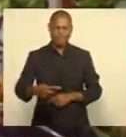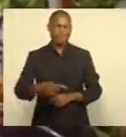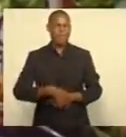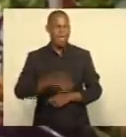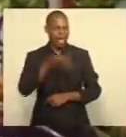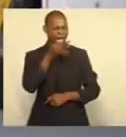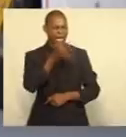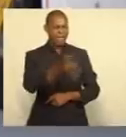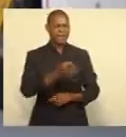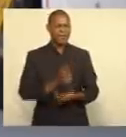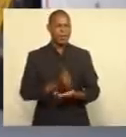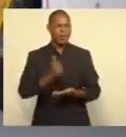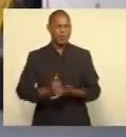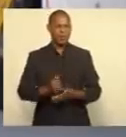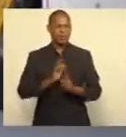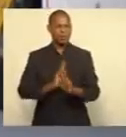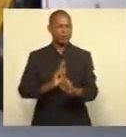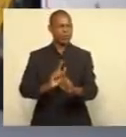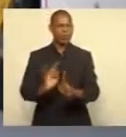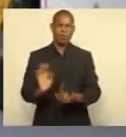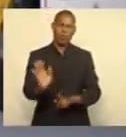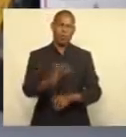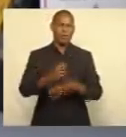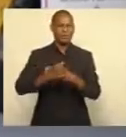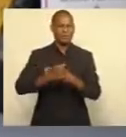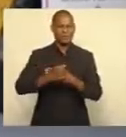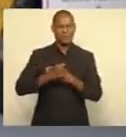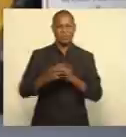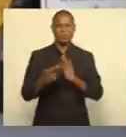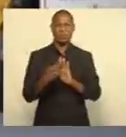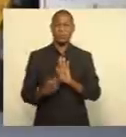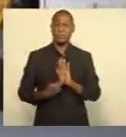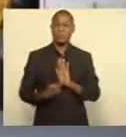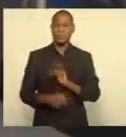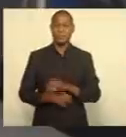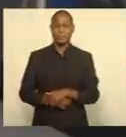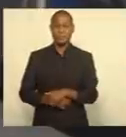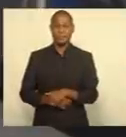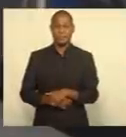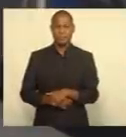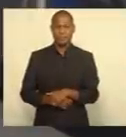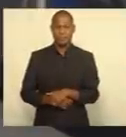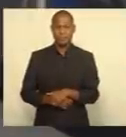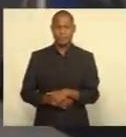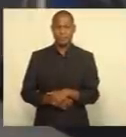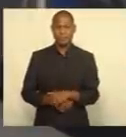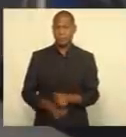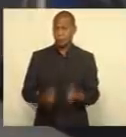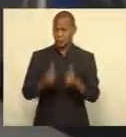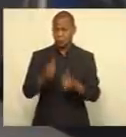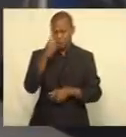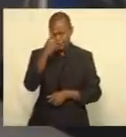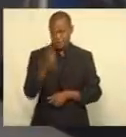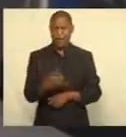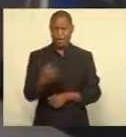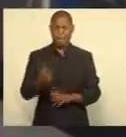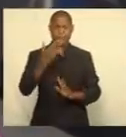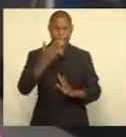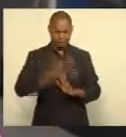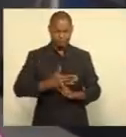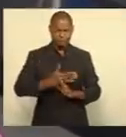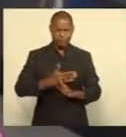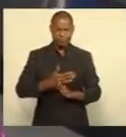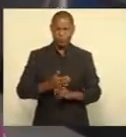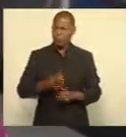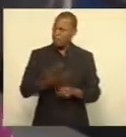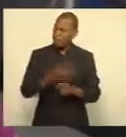authorities to follow all the precautions. It was a good idea to have the lockdown because it was to ensure that other